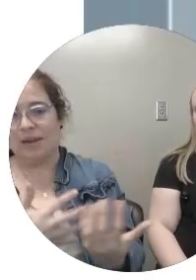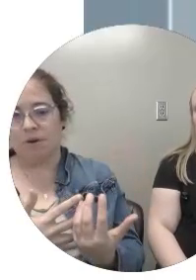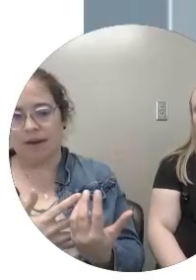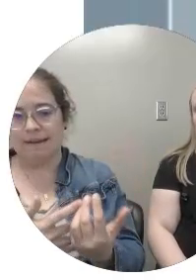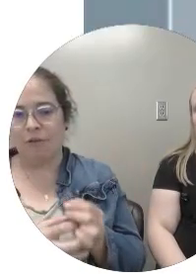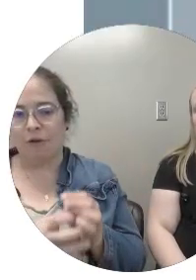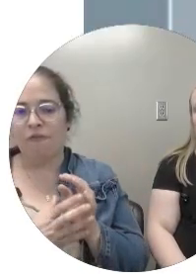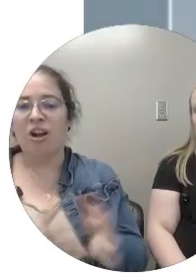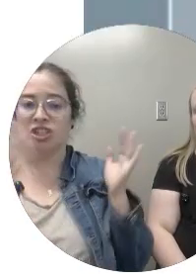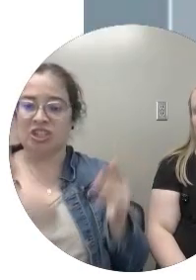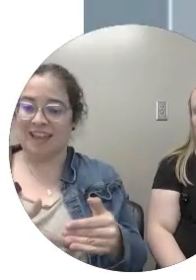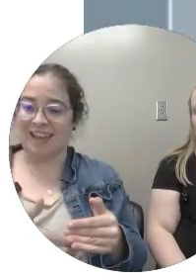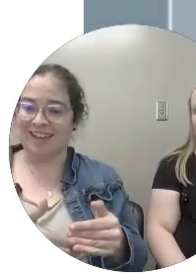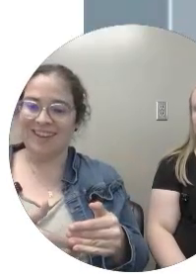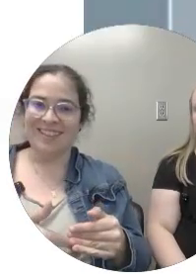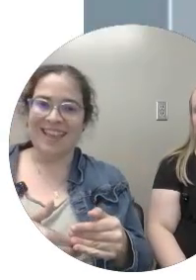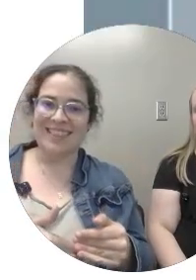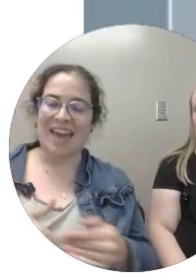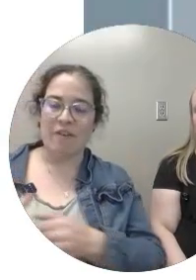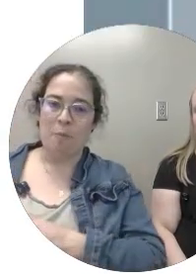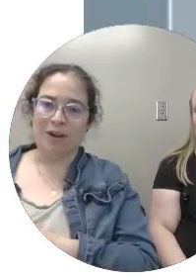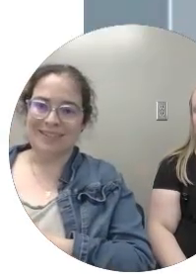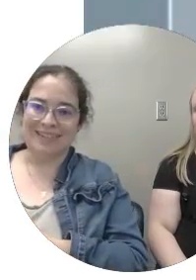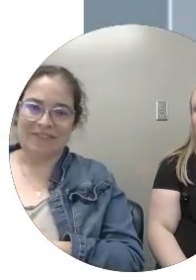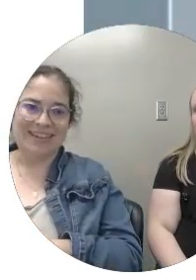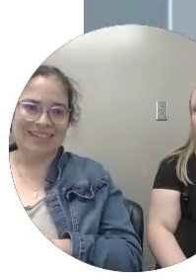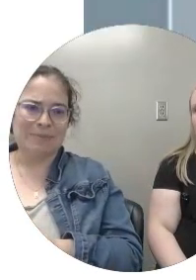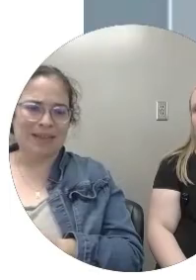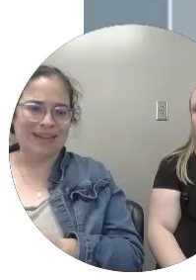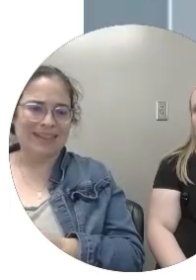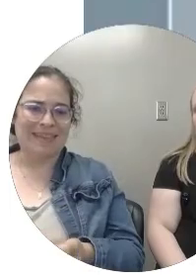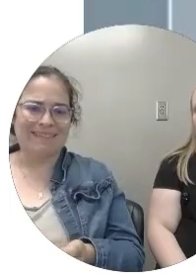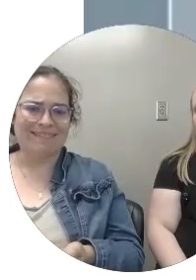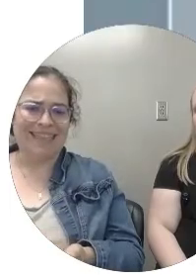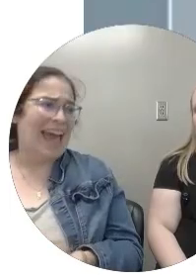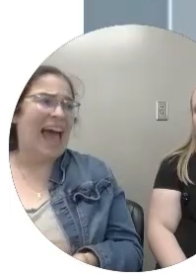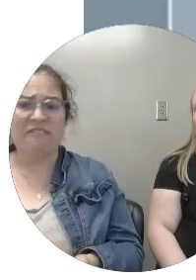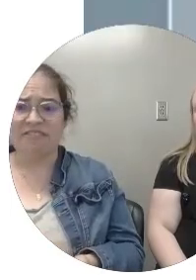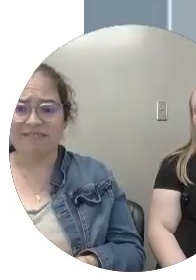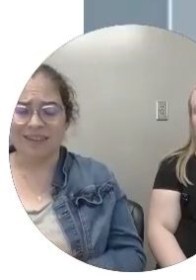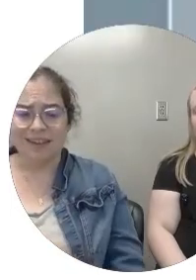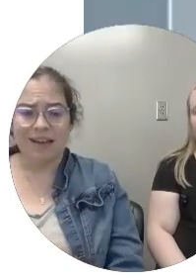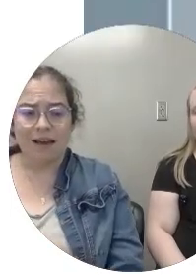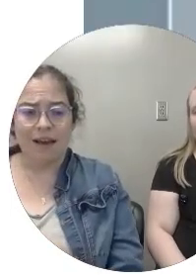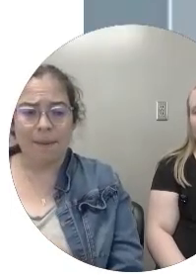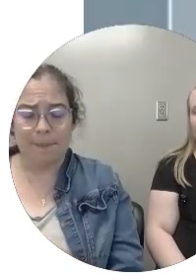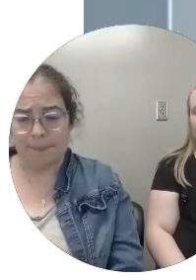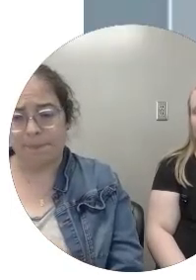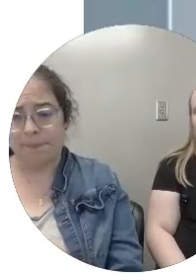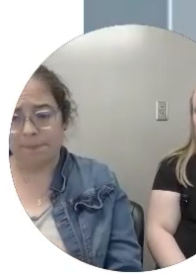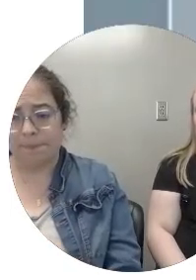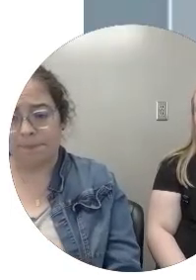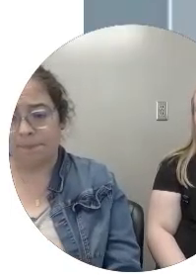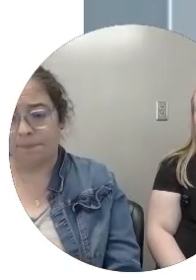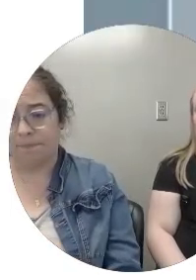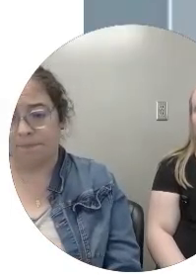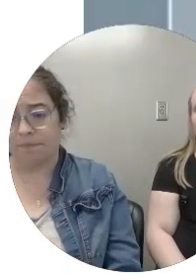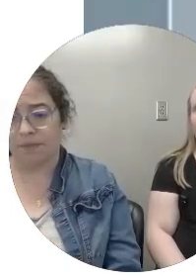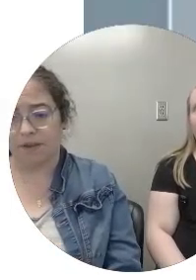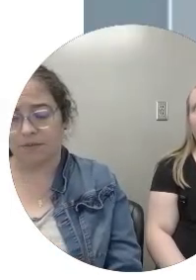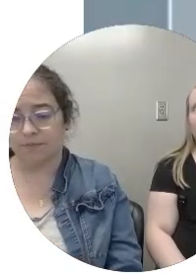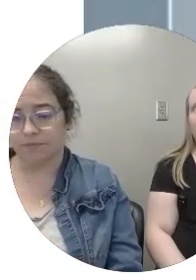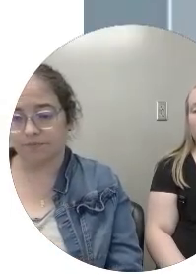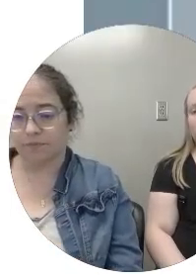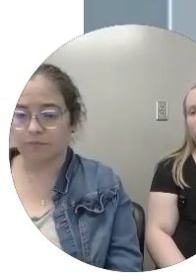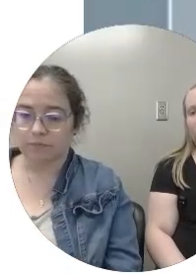of that input. And now they're functioning like they have a more significant disability than they have. Yeah. We also see kids